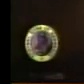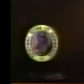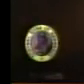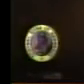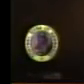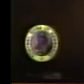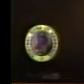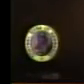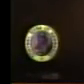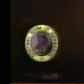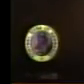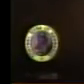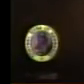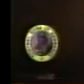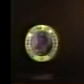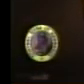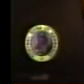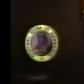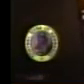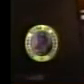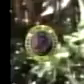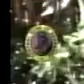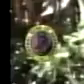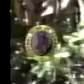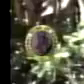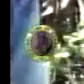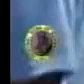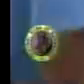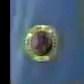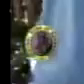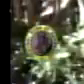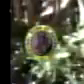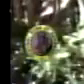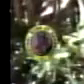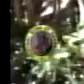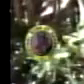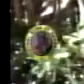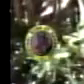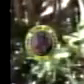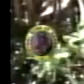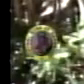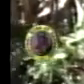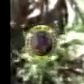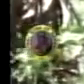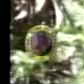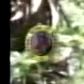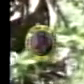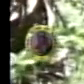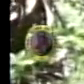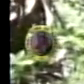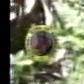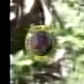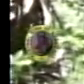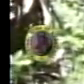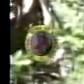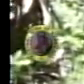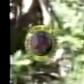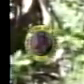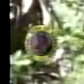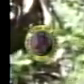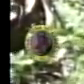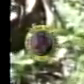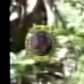at the beginning of the business tenure. And so it is important that businesses be given every opportunity to do